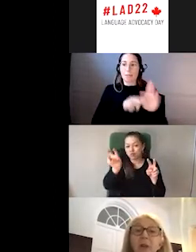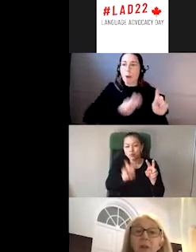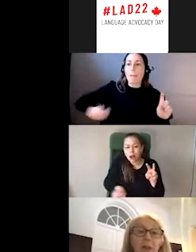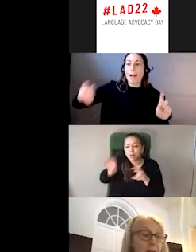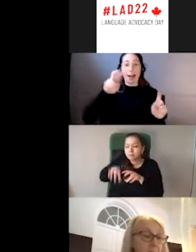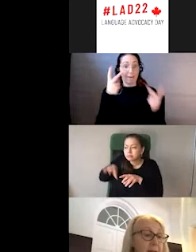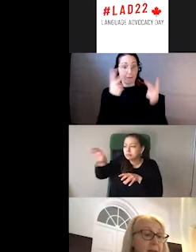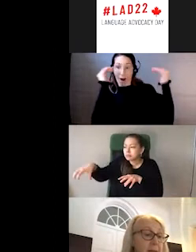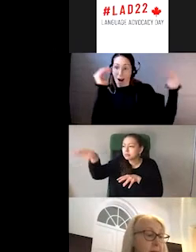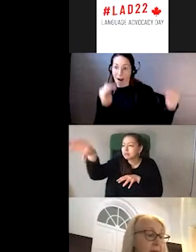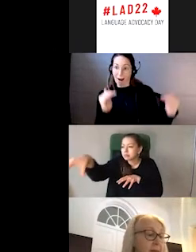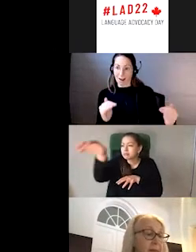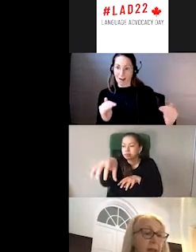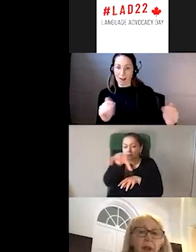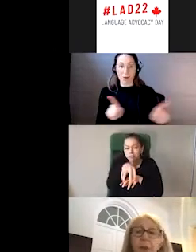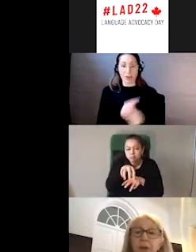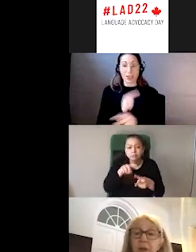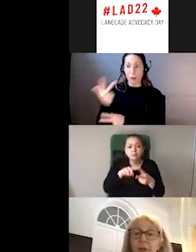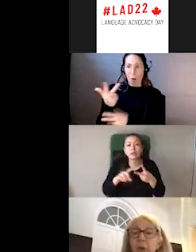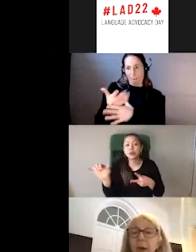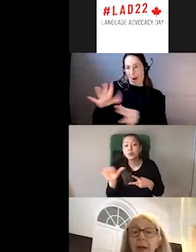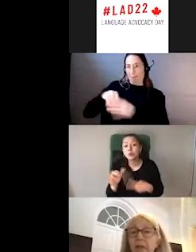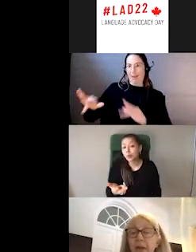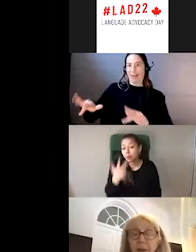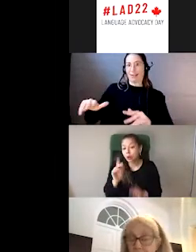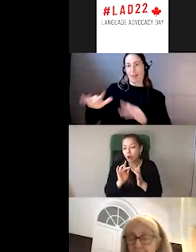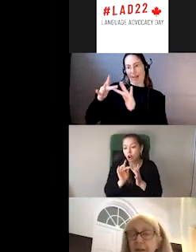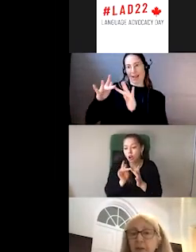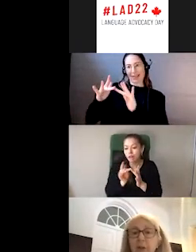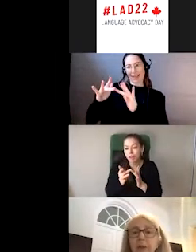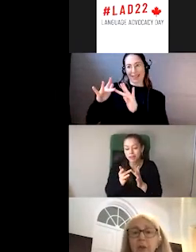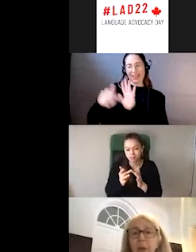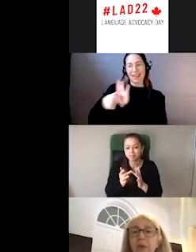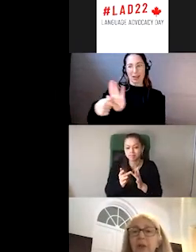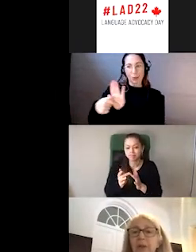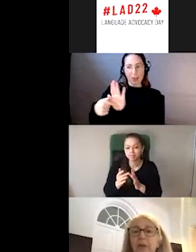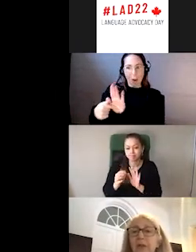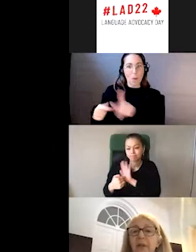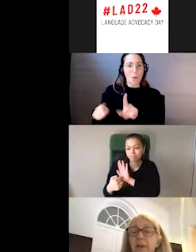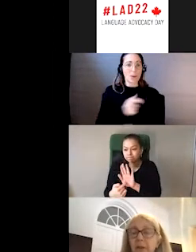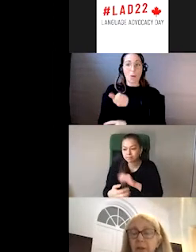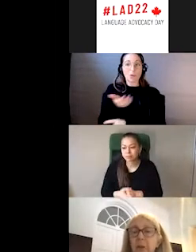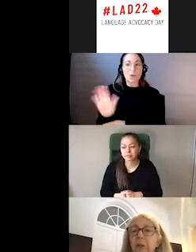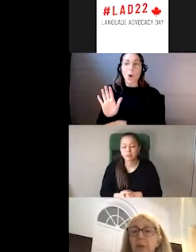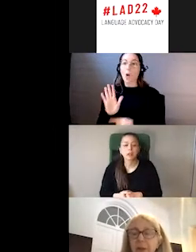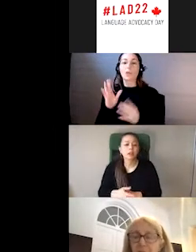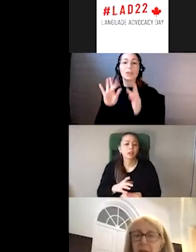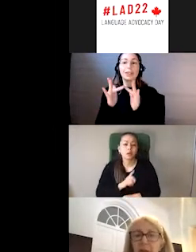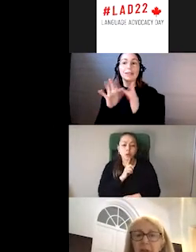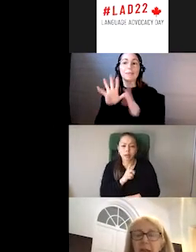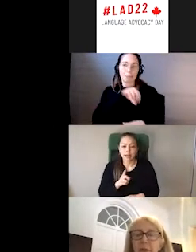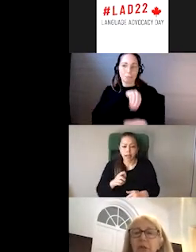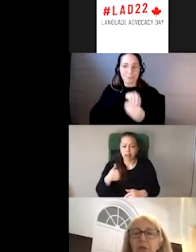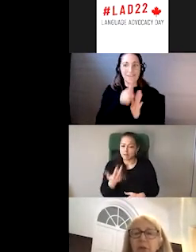3 online exhibits. And we also have other things on our website, including a video about